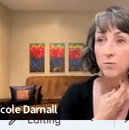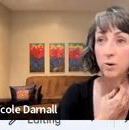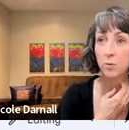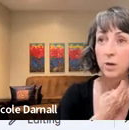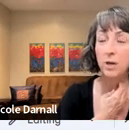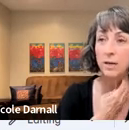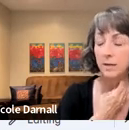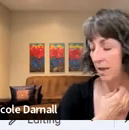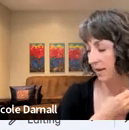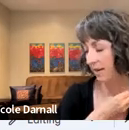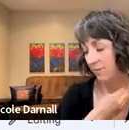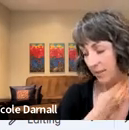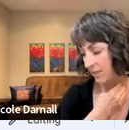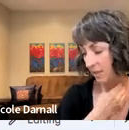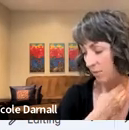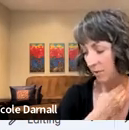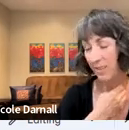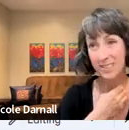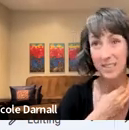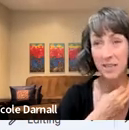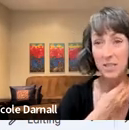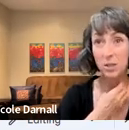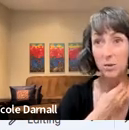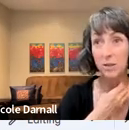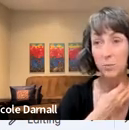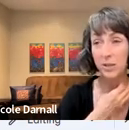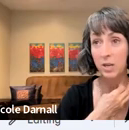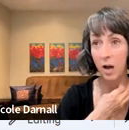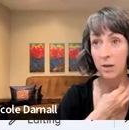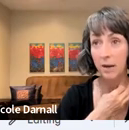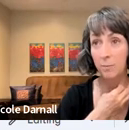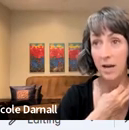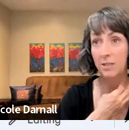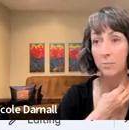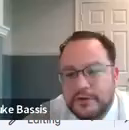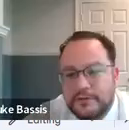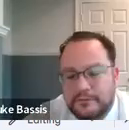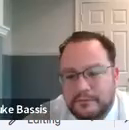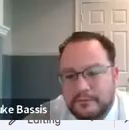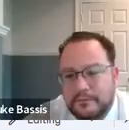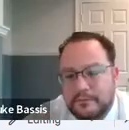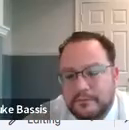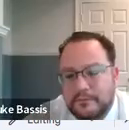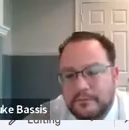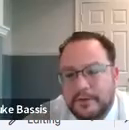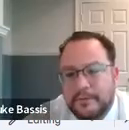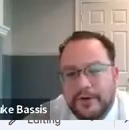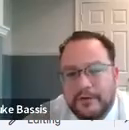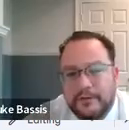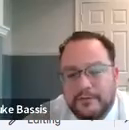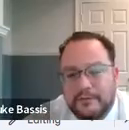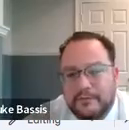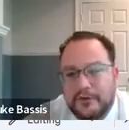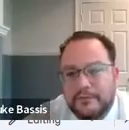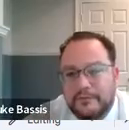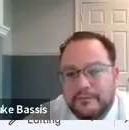pushing forward. And I've already said it before, can I send that to you? And then we can talk about possible for sure. Okay. Yep,